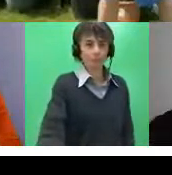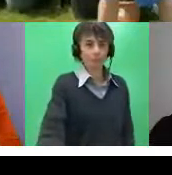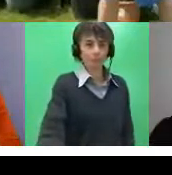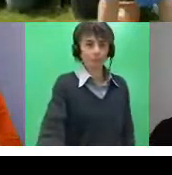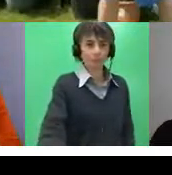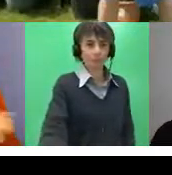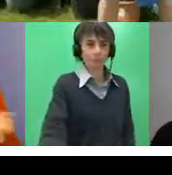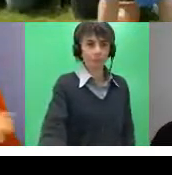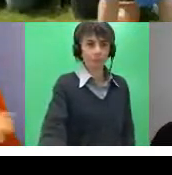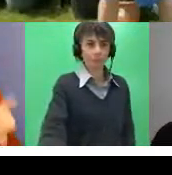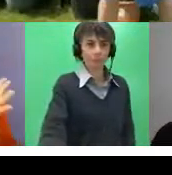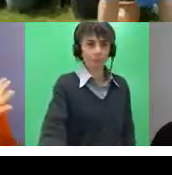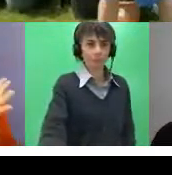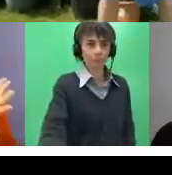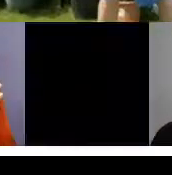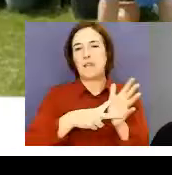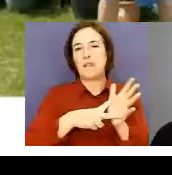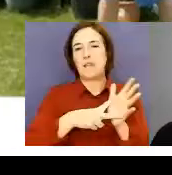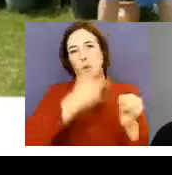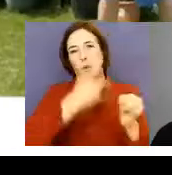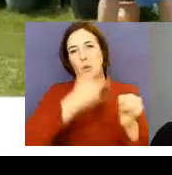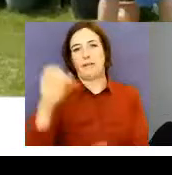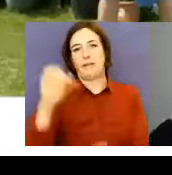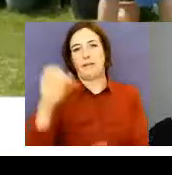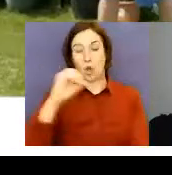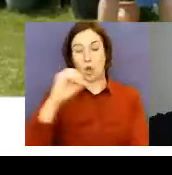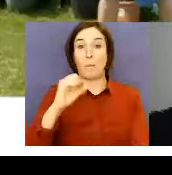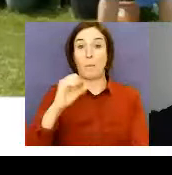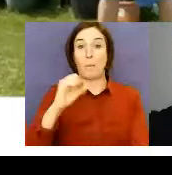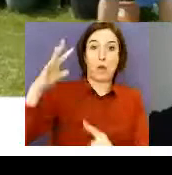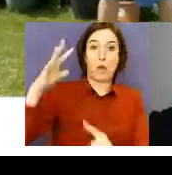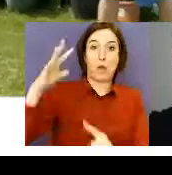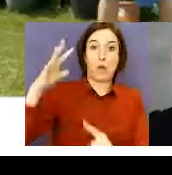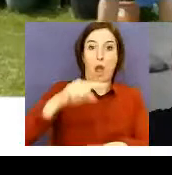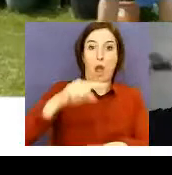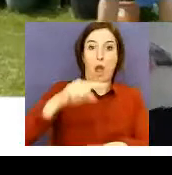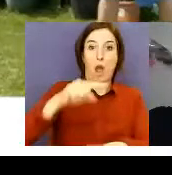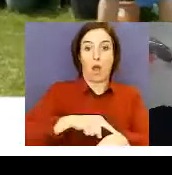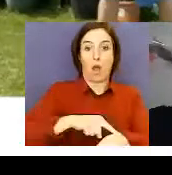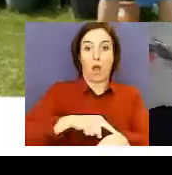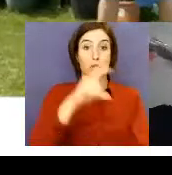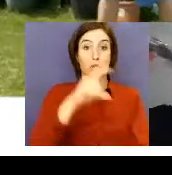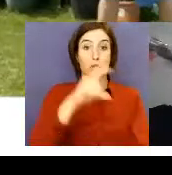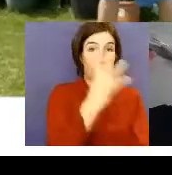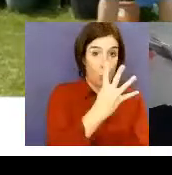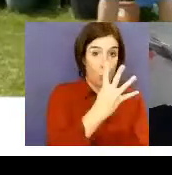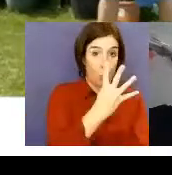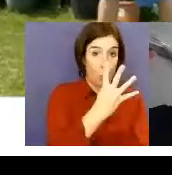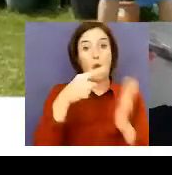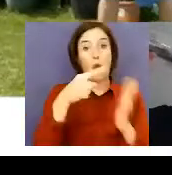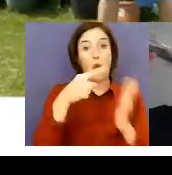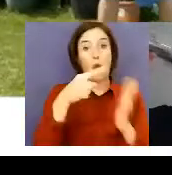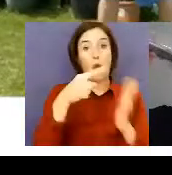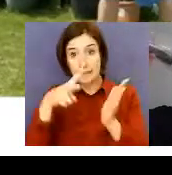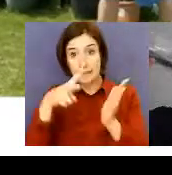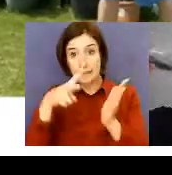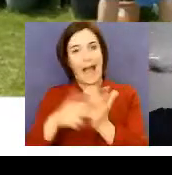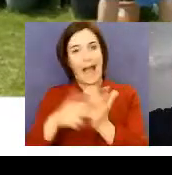got prime spots on Channel 4, ITV and on demand. So please do look out for that. We